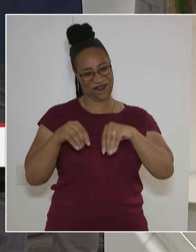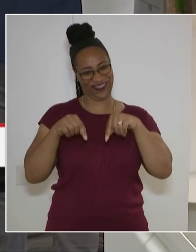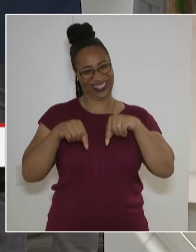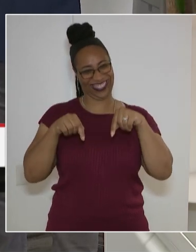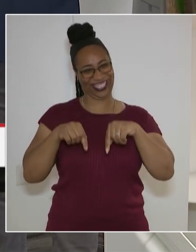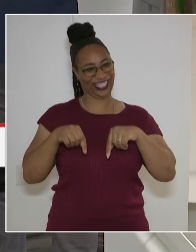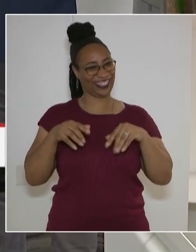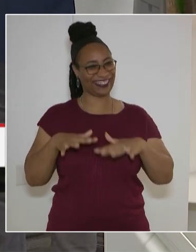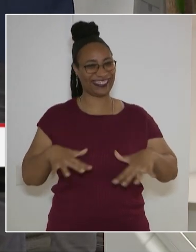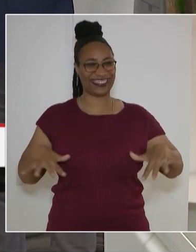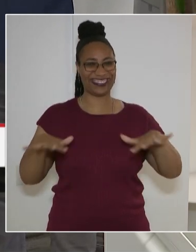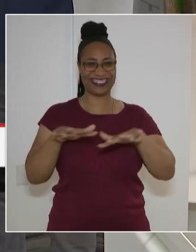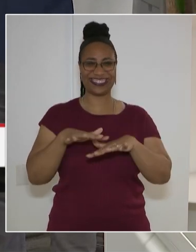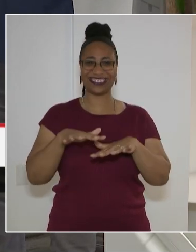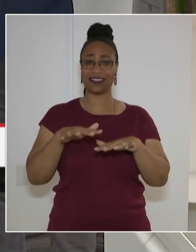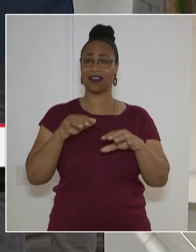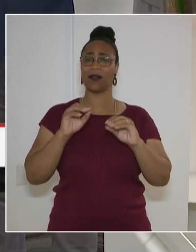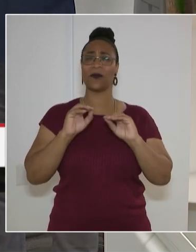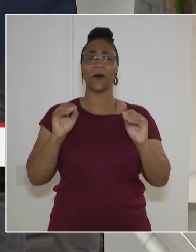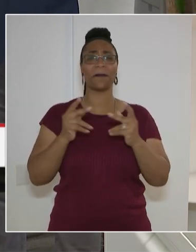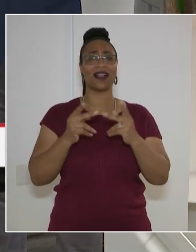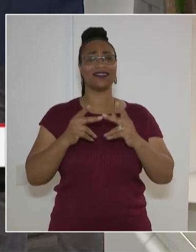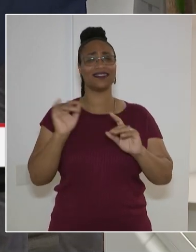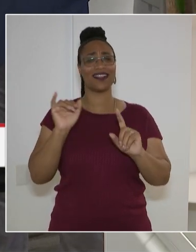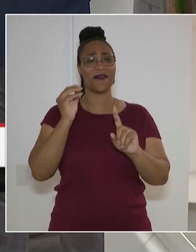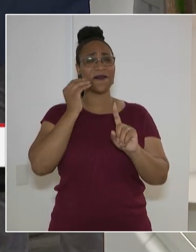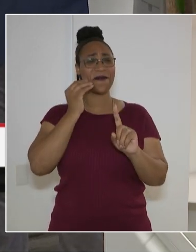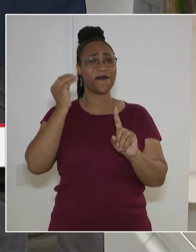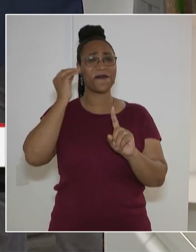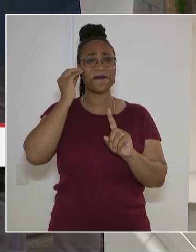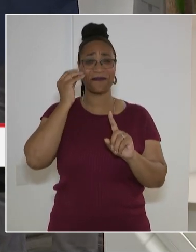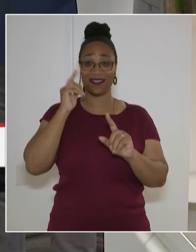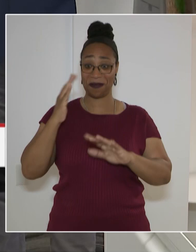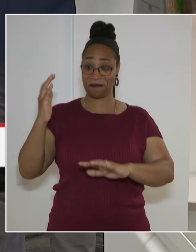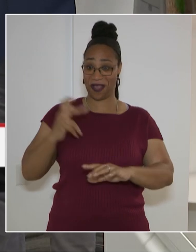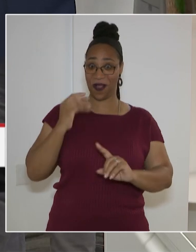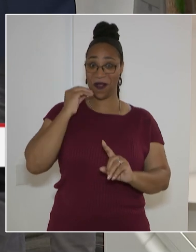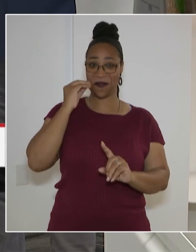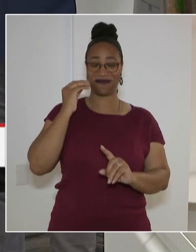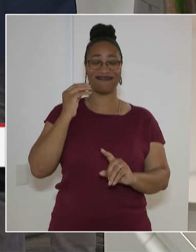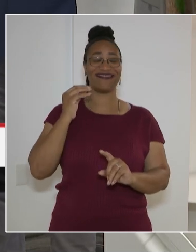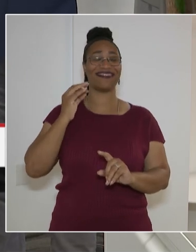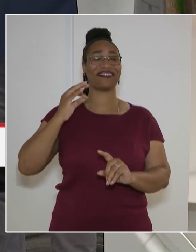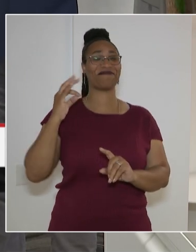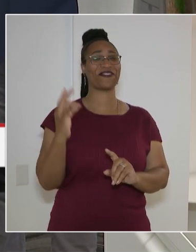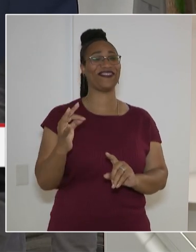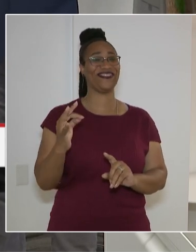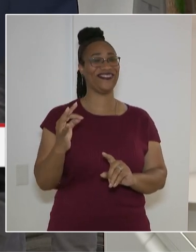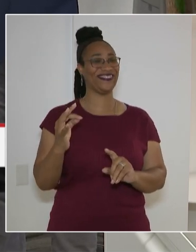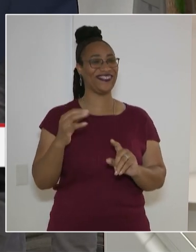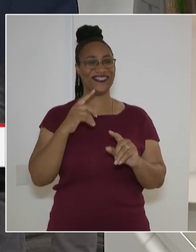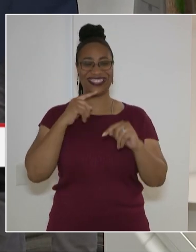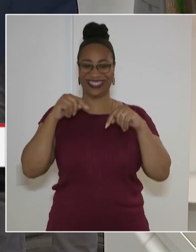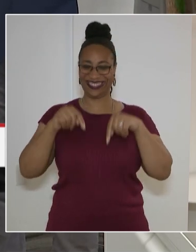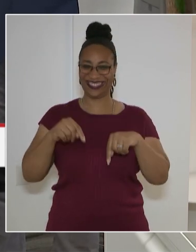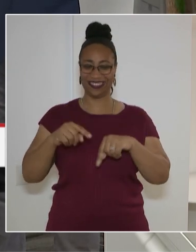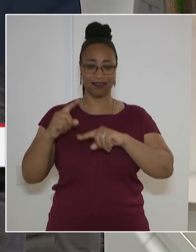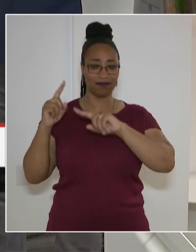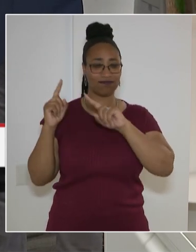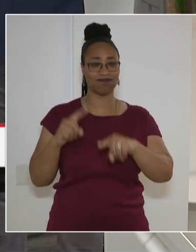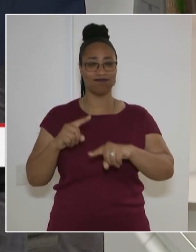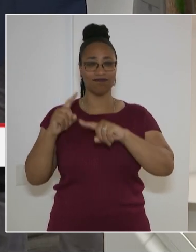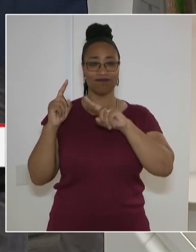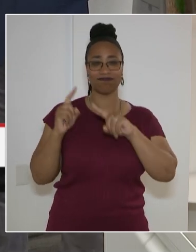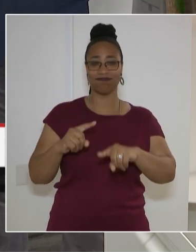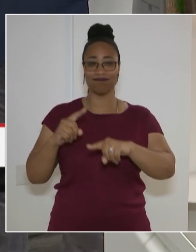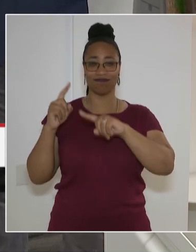to do business, and of course to come to work every day to change the world. And we, of course, have been